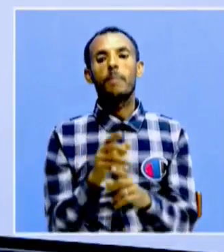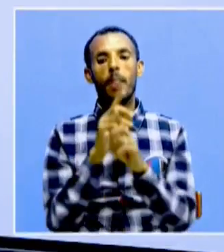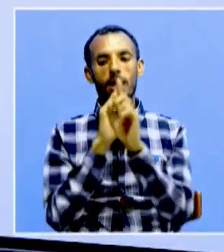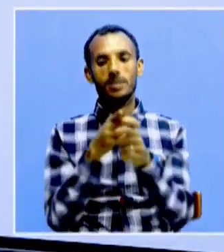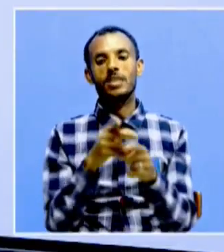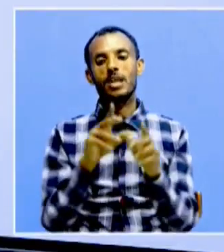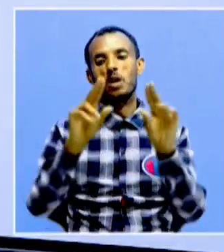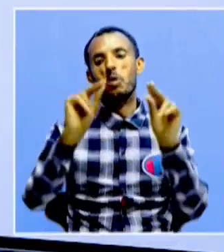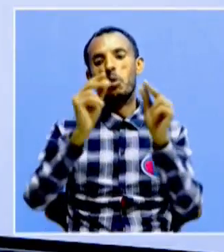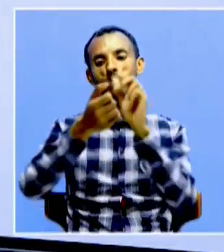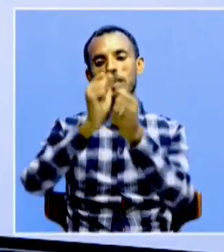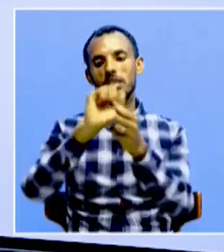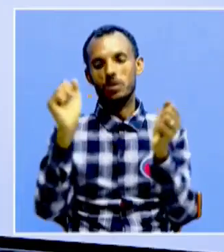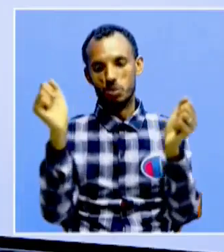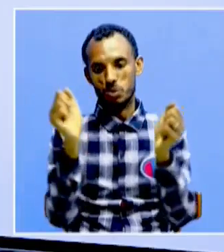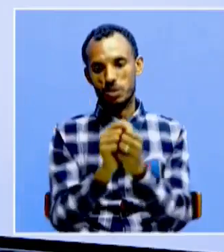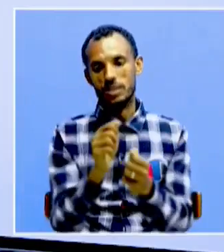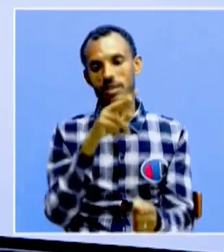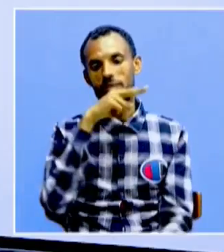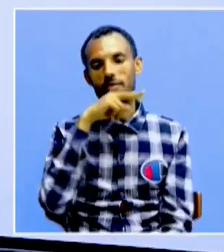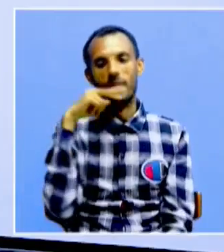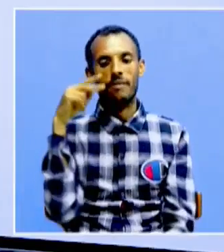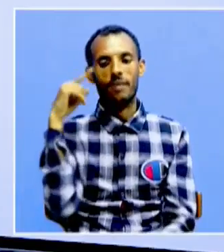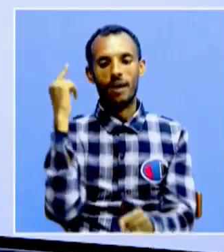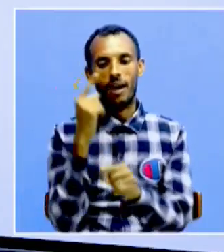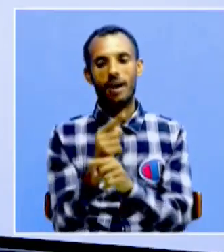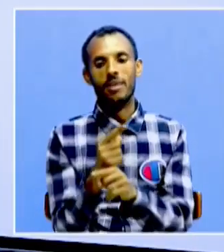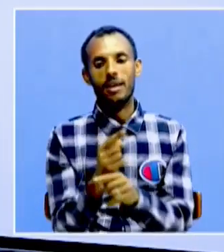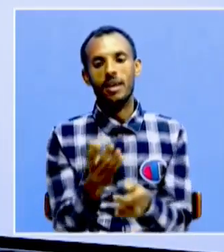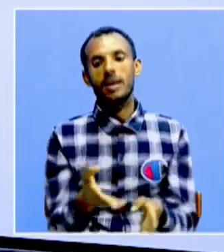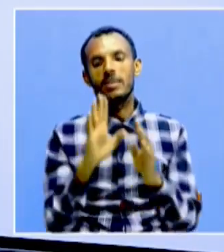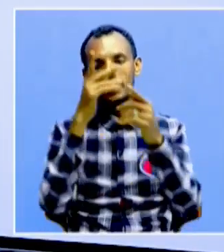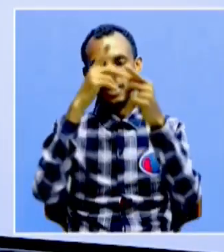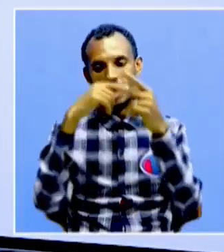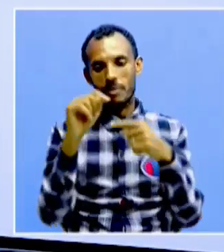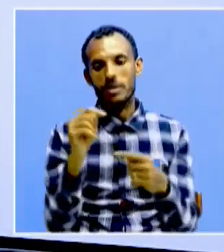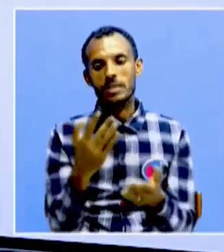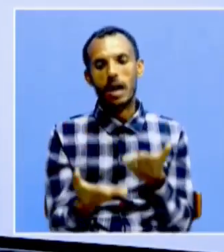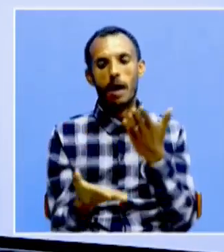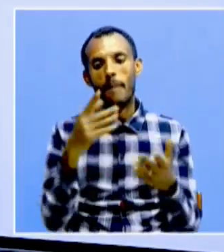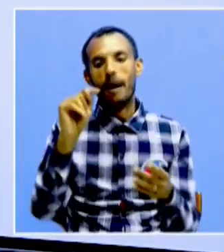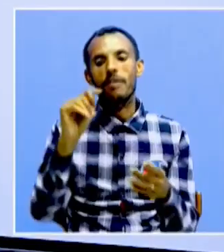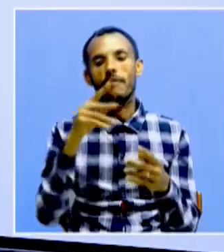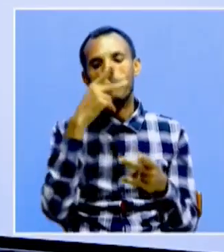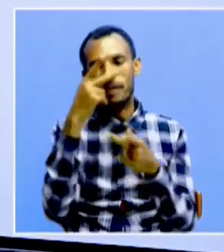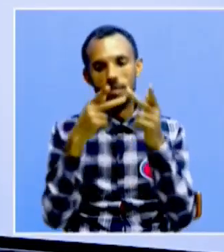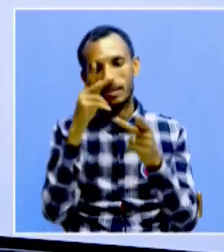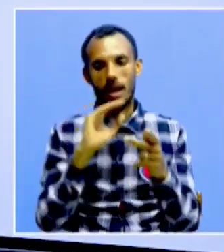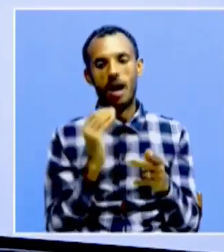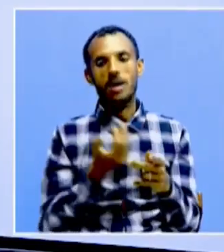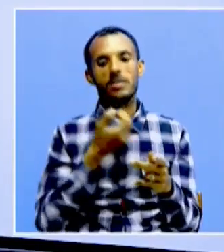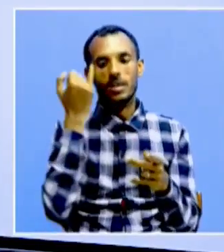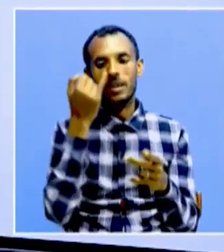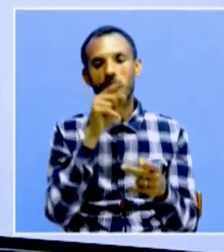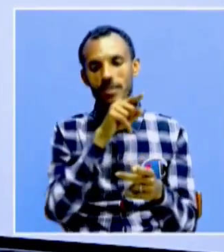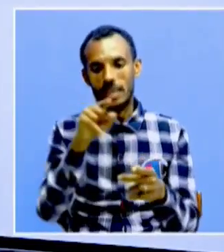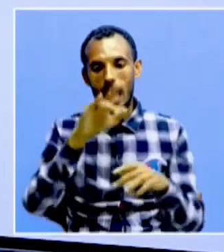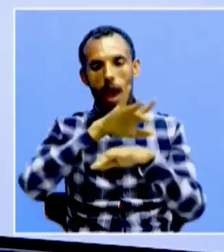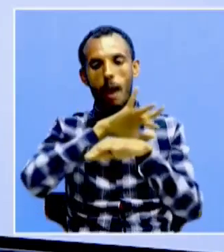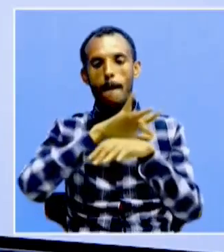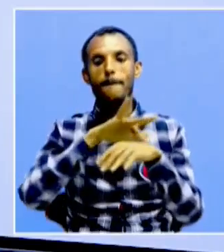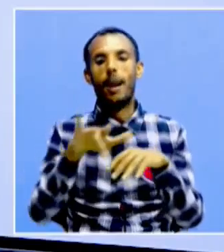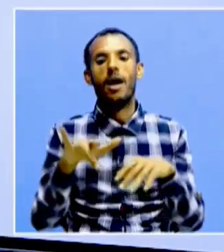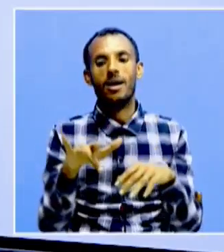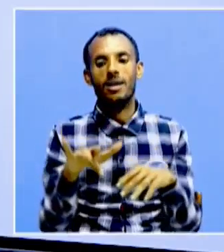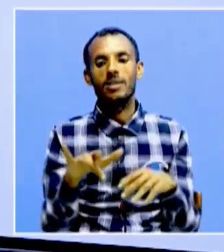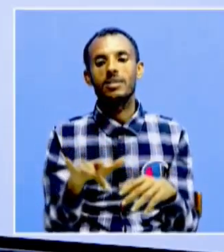no change with the verb. All right. Let's come here. They might visit us if they blank.